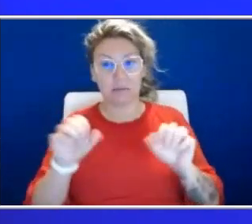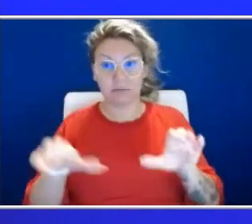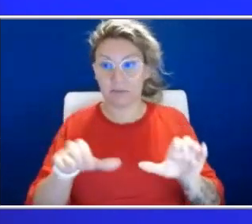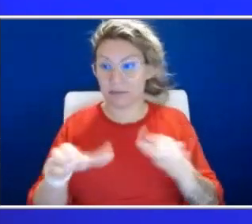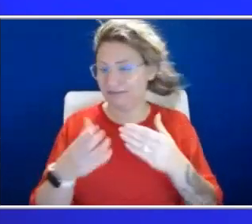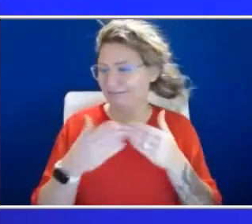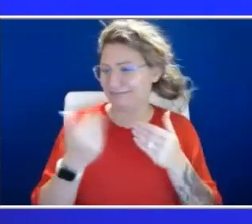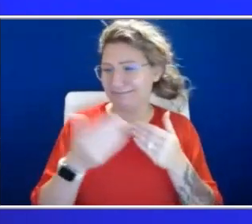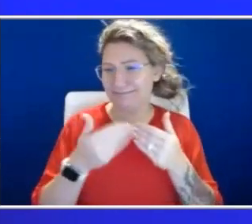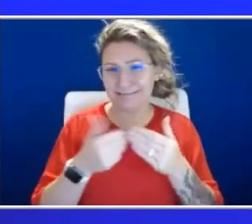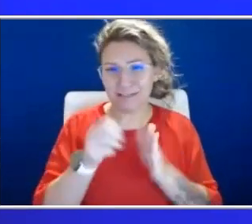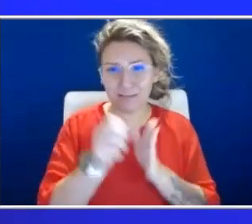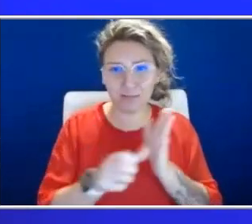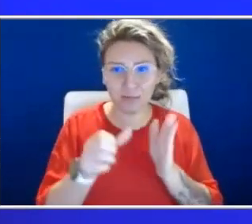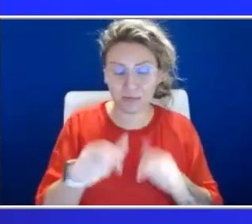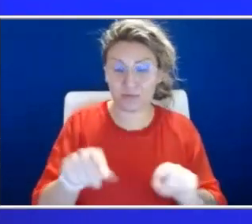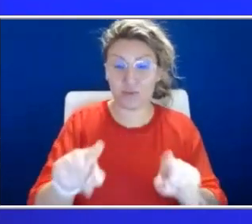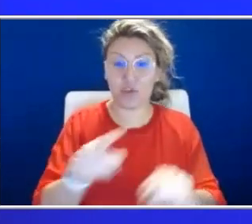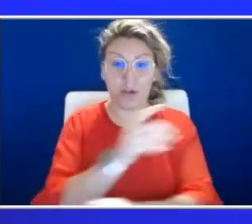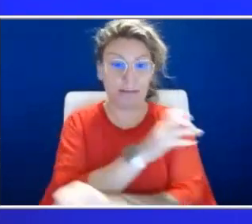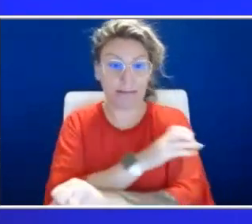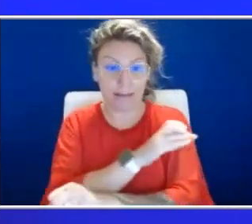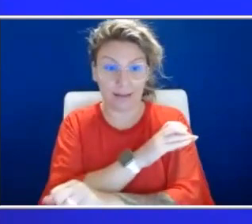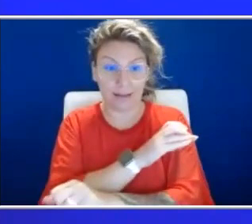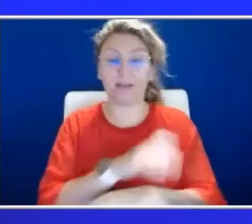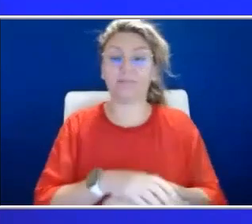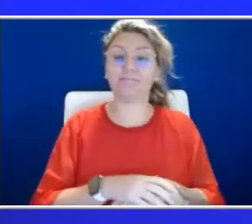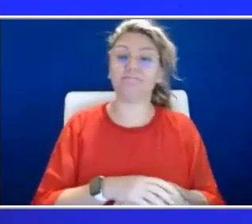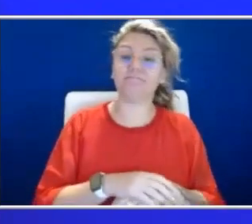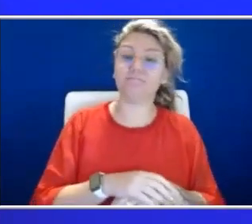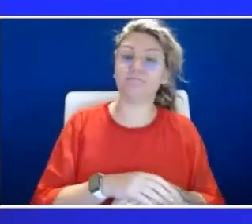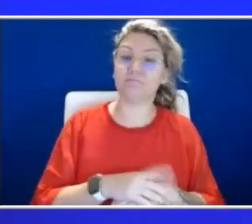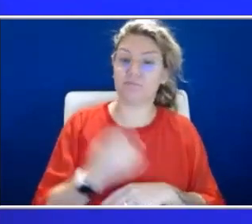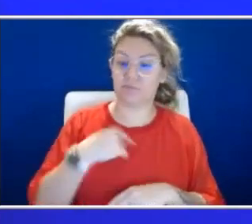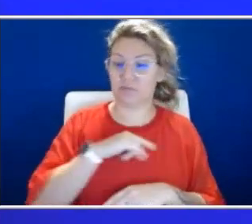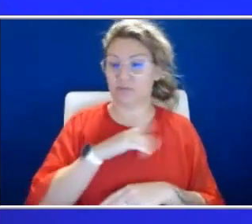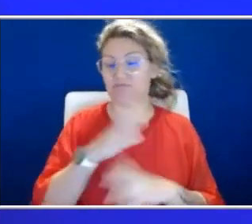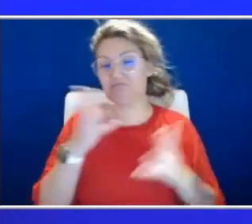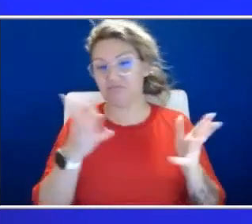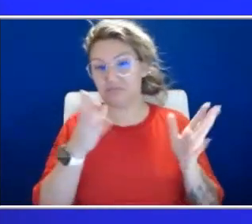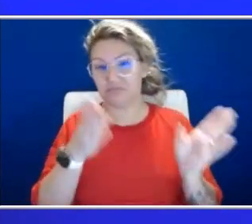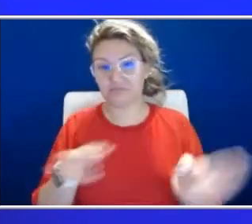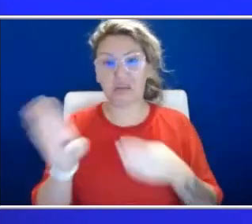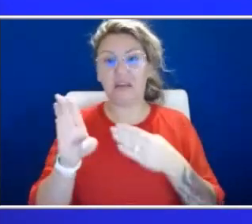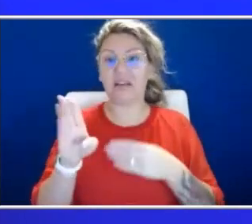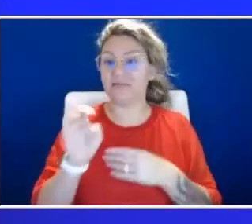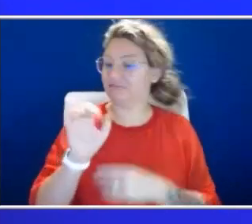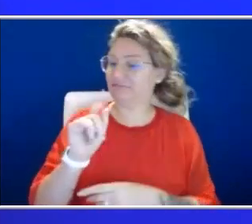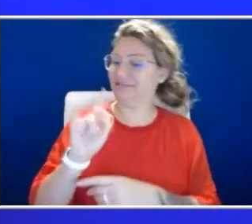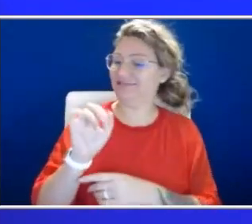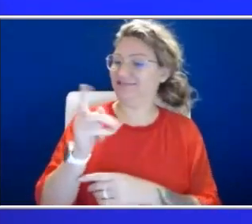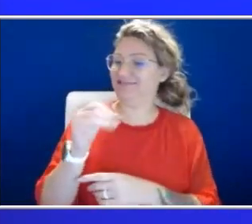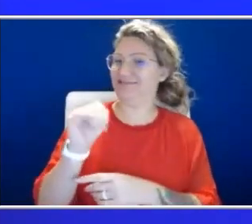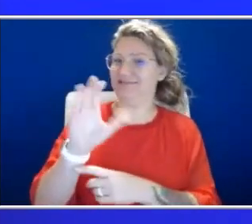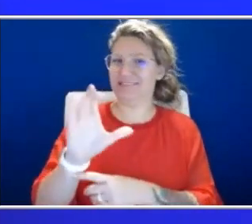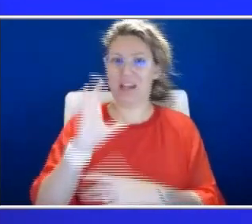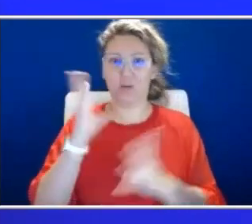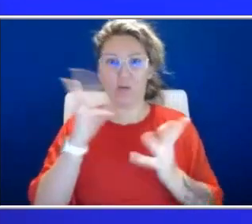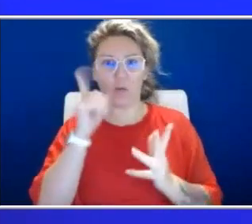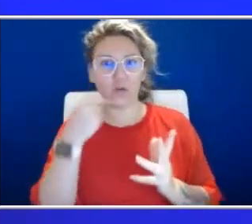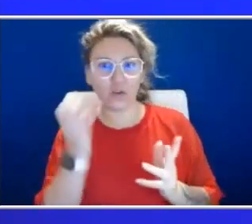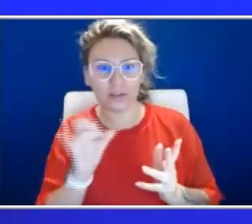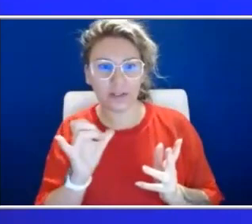in clinic, actually, and local anesthetic, especially because most patients are surprised that they actually have